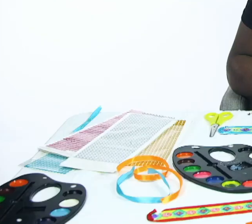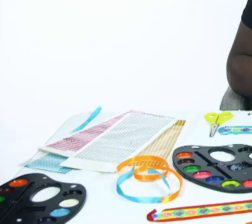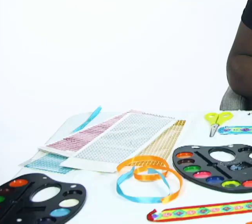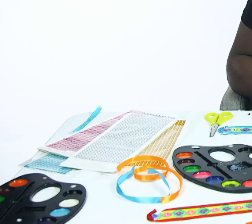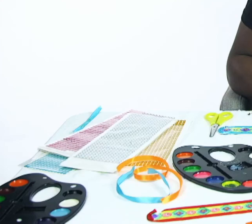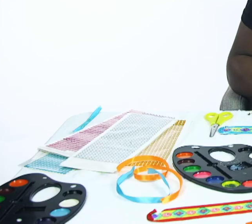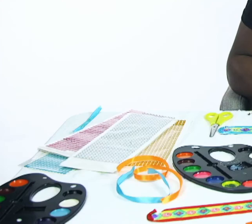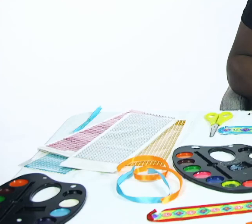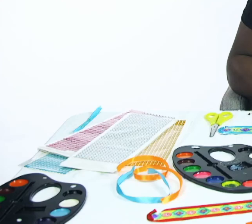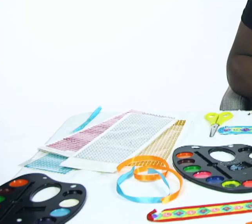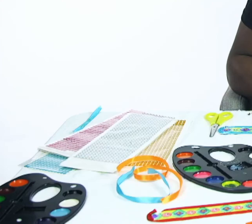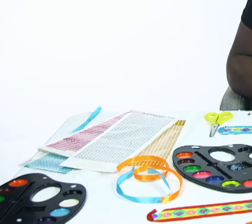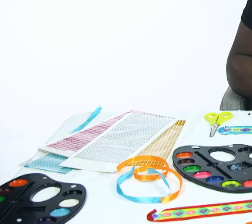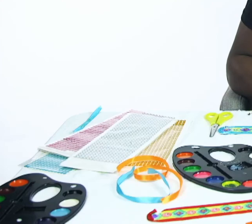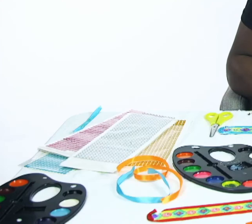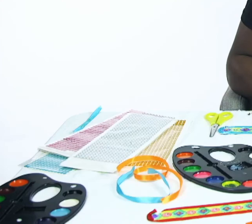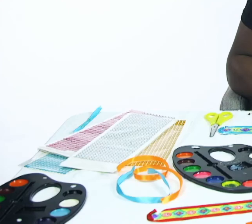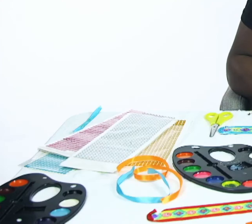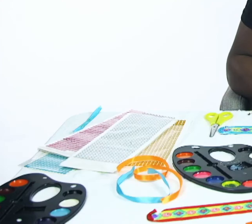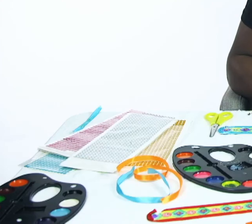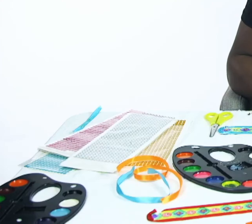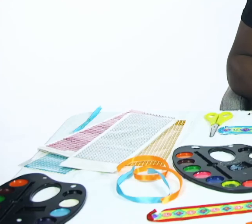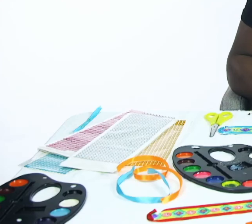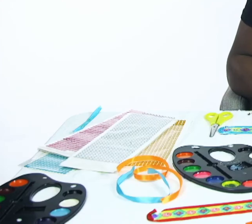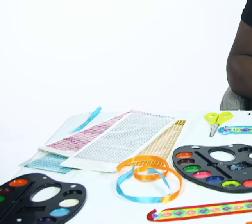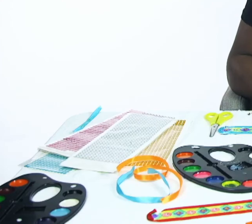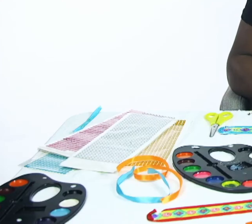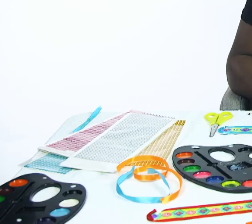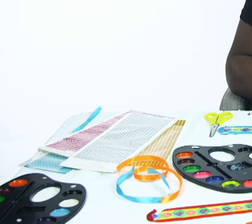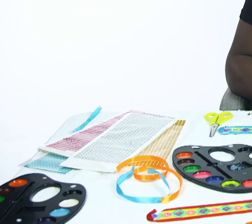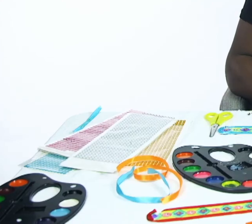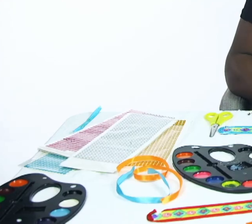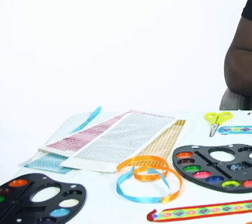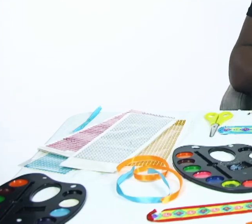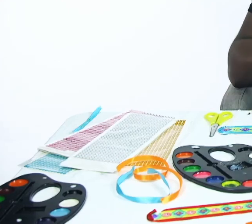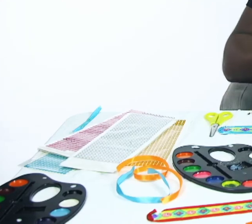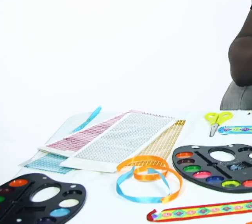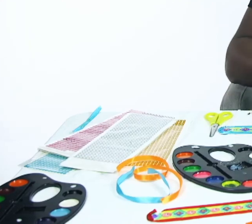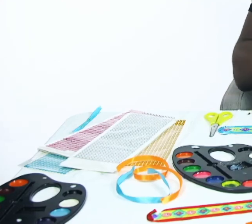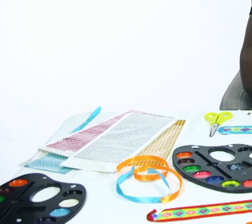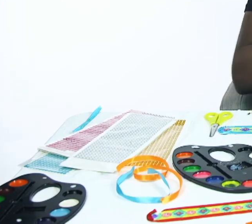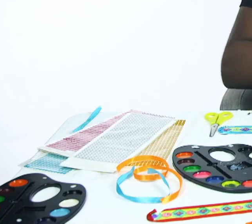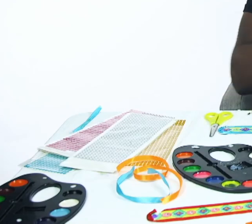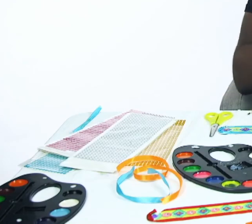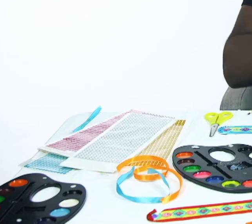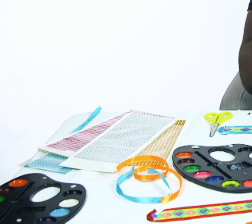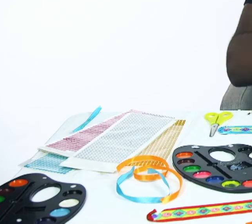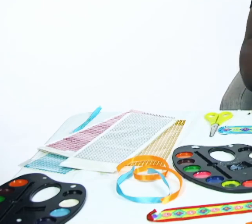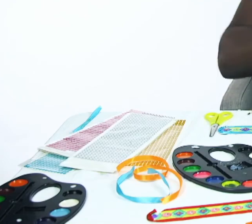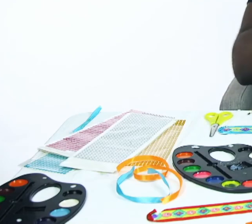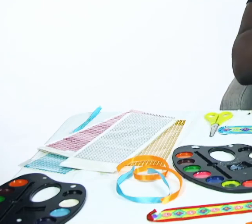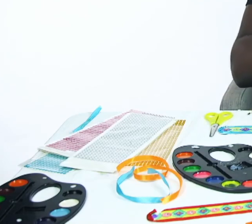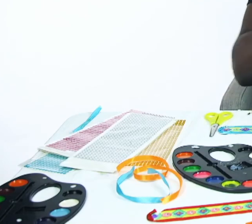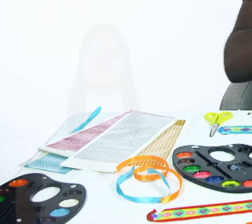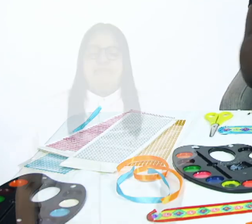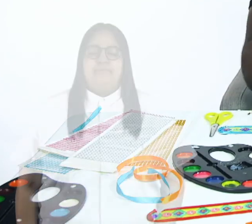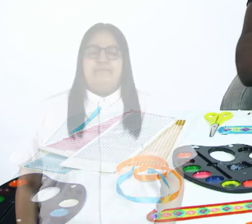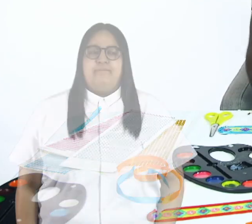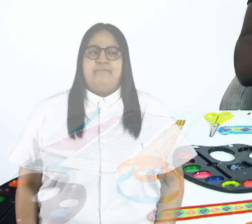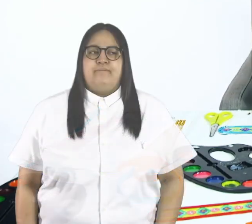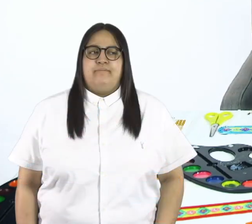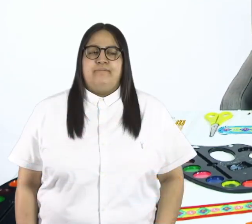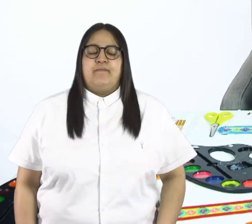But yeah, once it dries a bit, it becomes a bit more tacky, and then it will hold down. So as it's drying, give